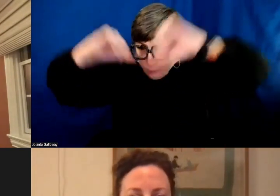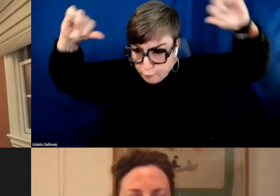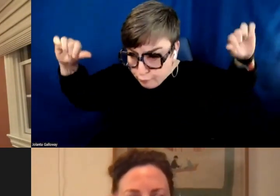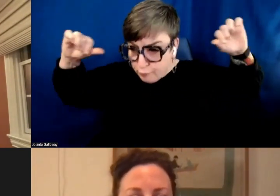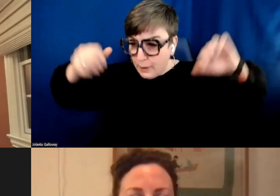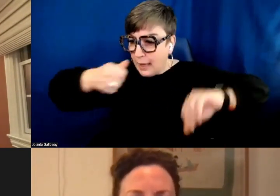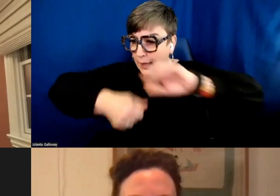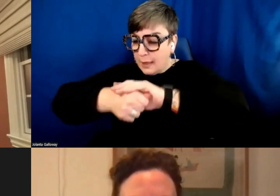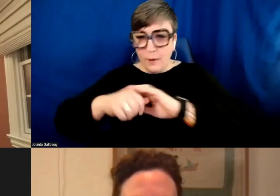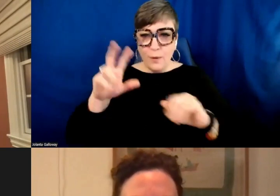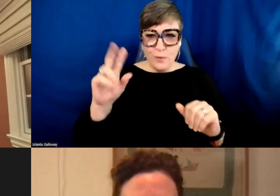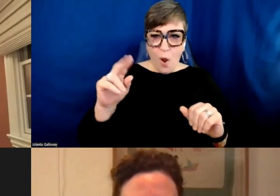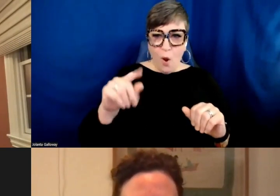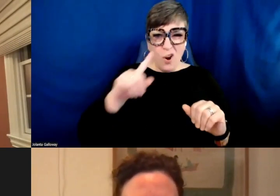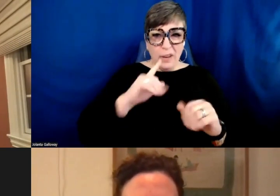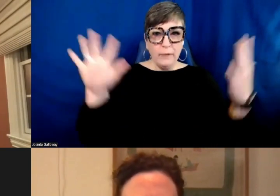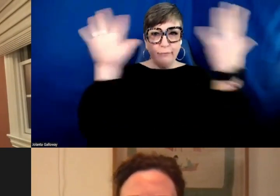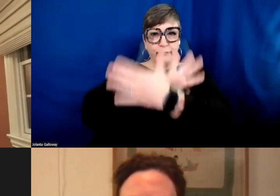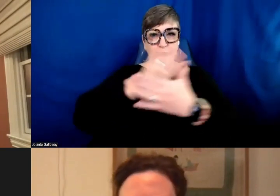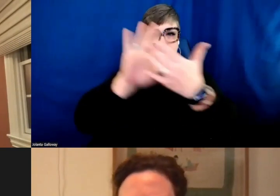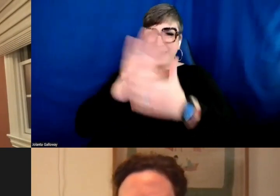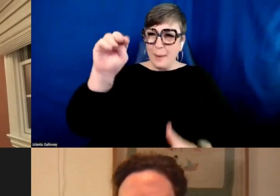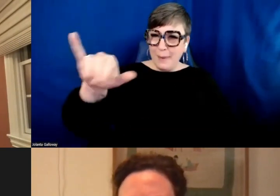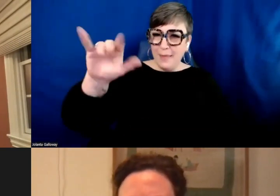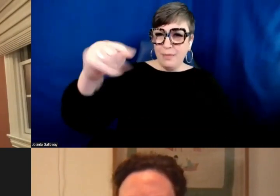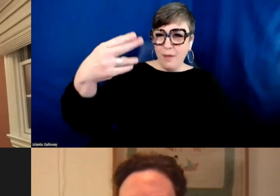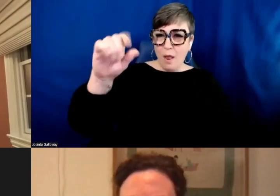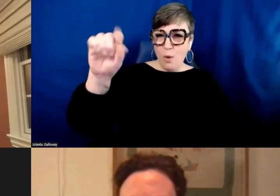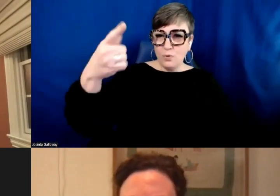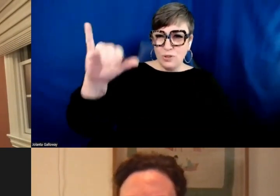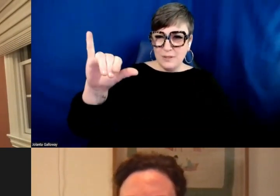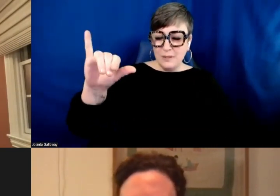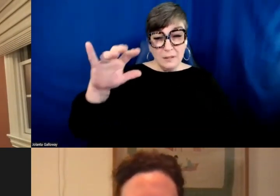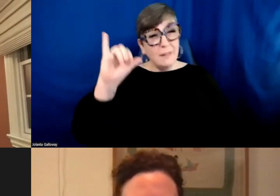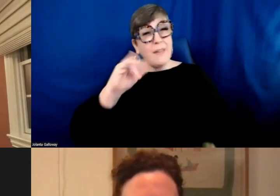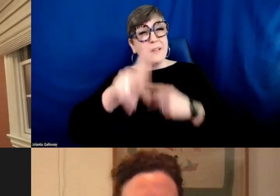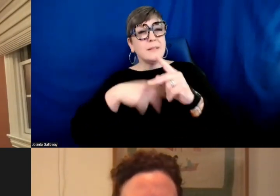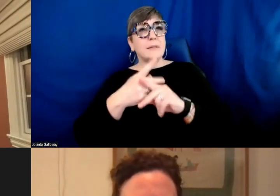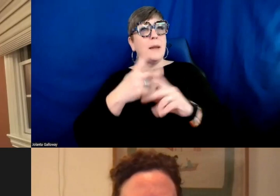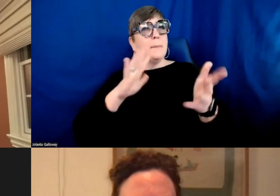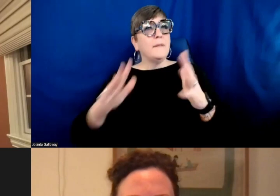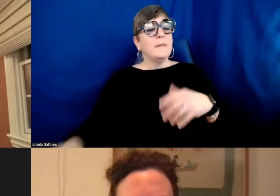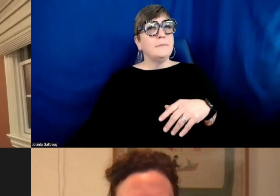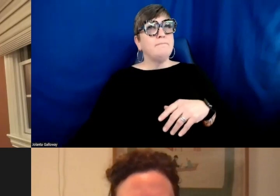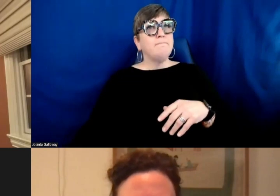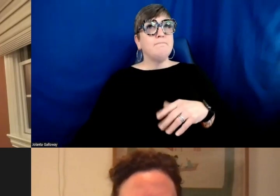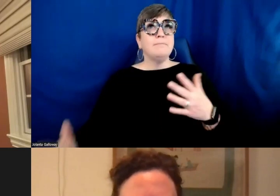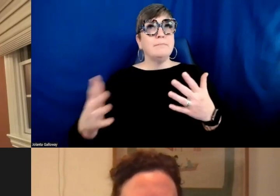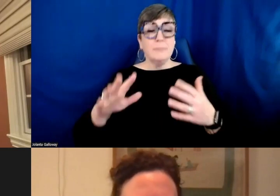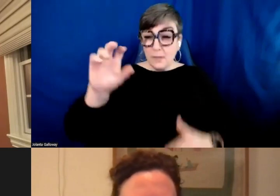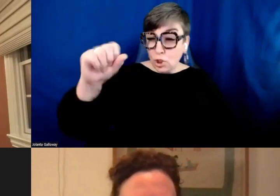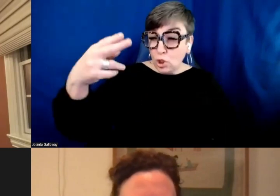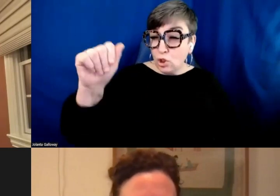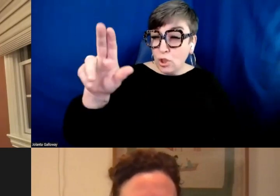plastered over with, with mythology. And this, this, this is a kind of dynamic that Sharon Snyder